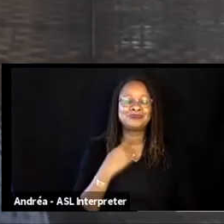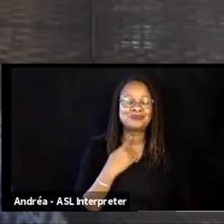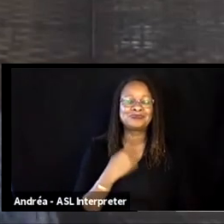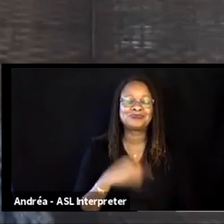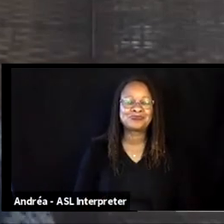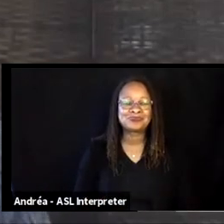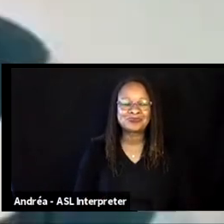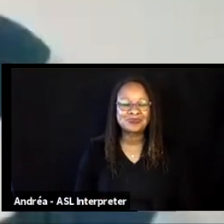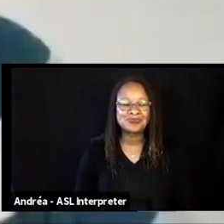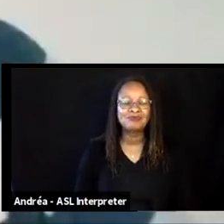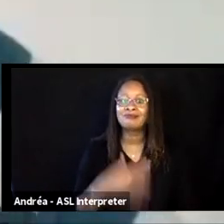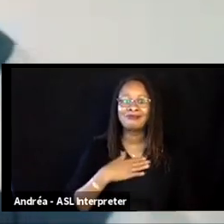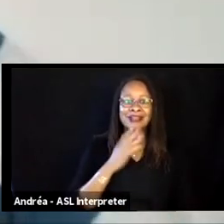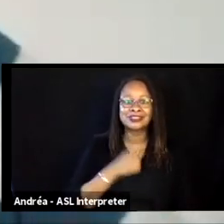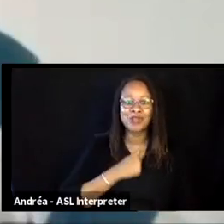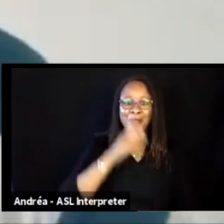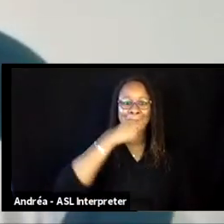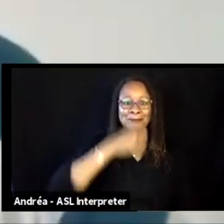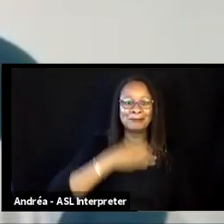Oh yeah, you're on mute. I was on mute, sorry.